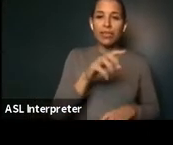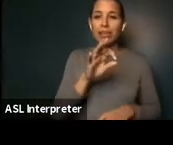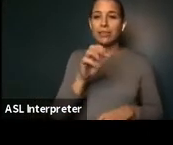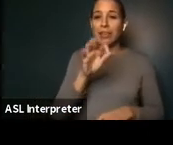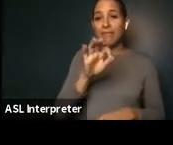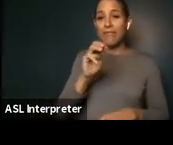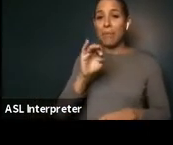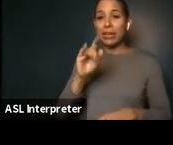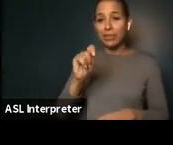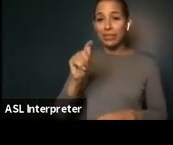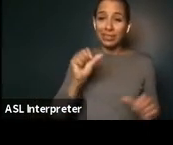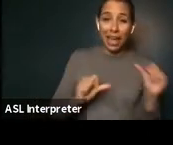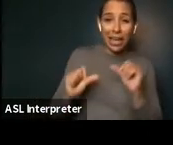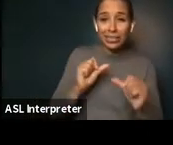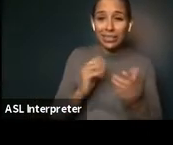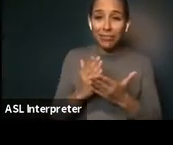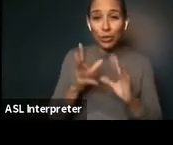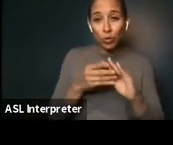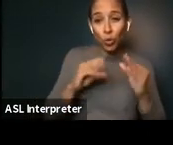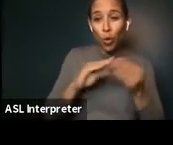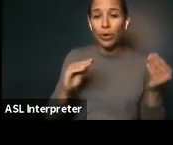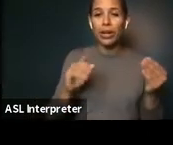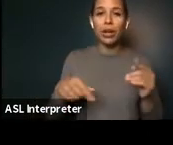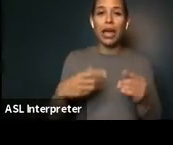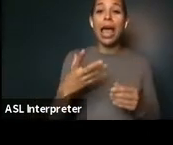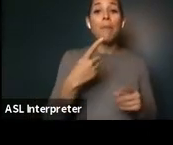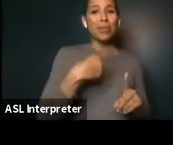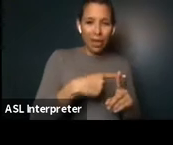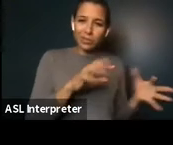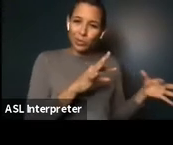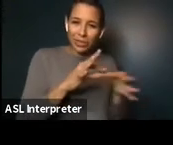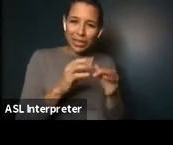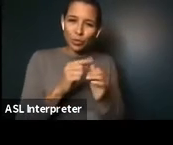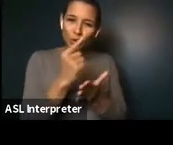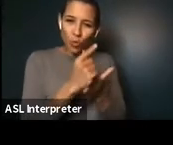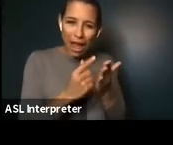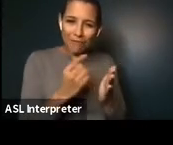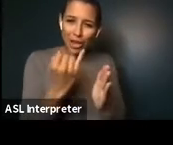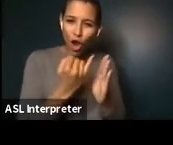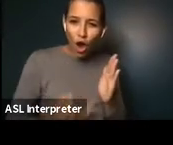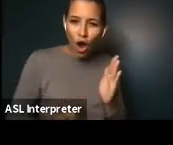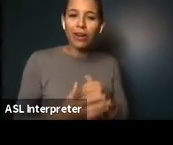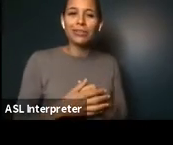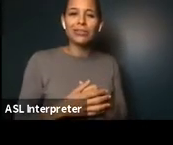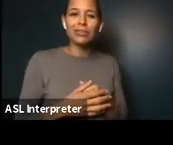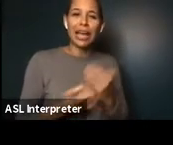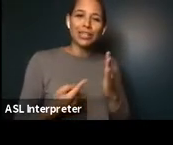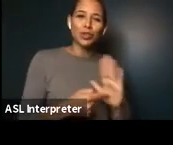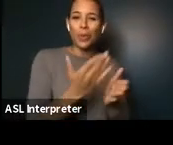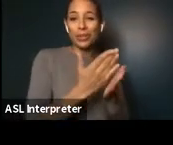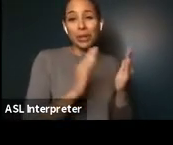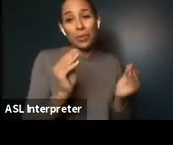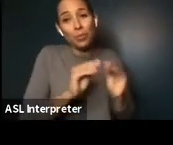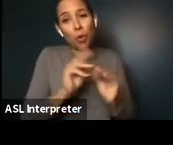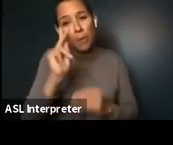graphic art and relief printing in relation to some of its more political dimensions and